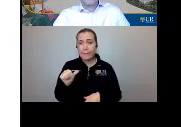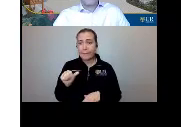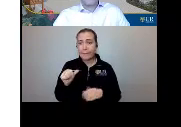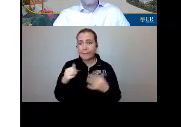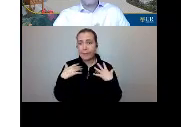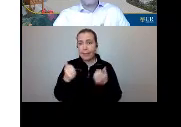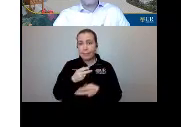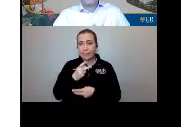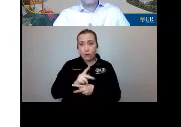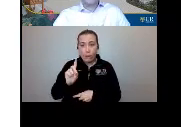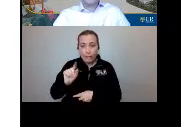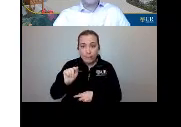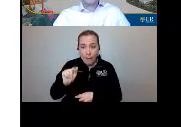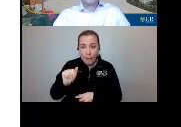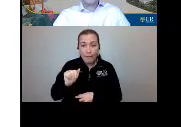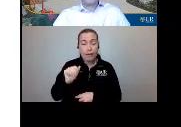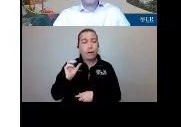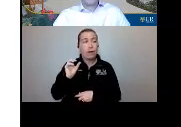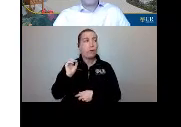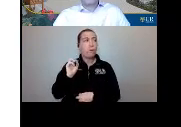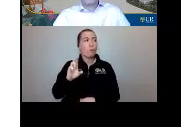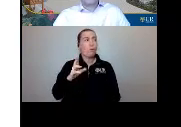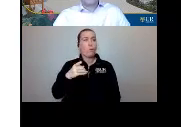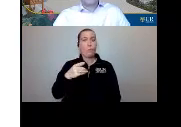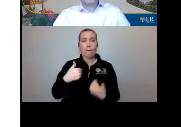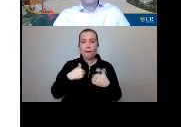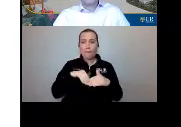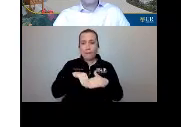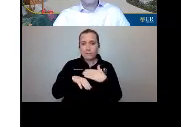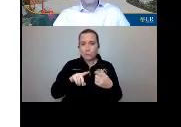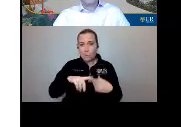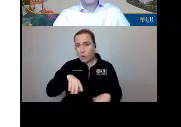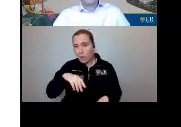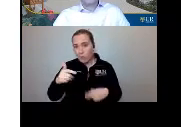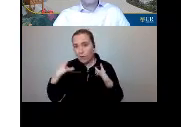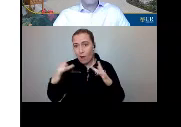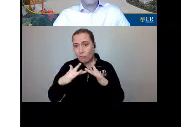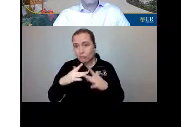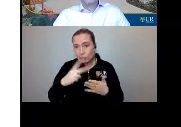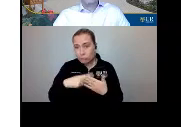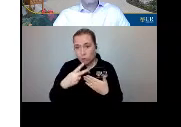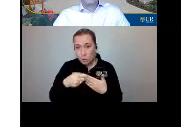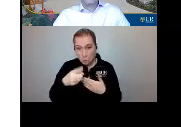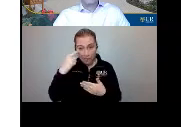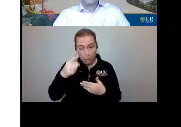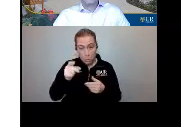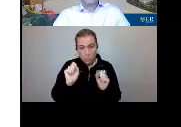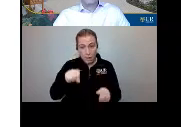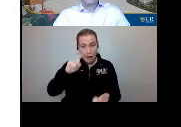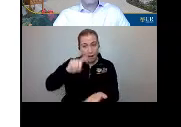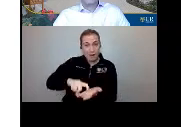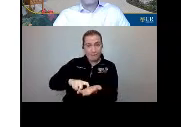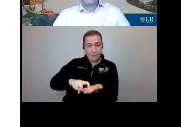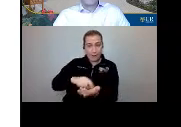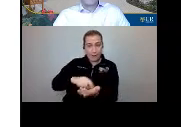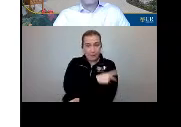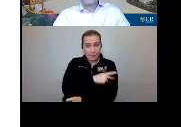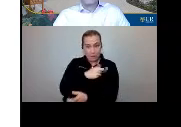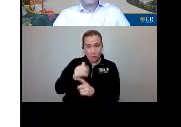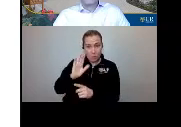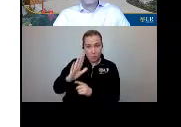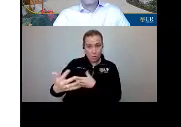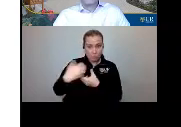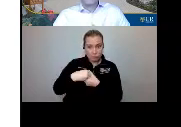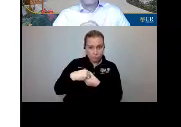healthcare data or other outreach programs, and you think you can identify patients and you want to coordinate or collaborate